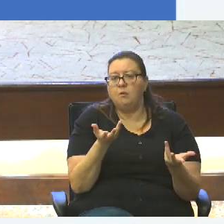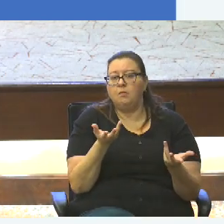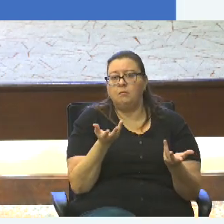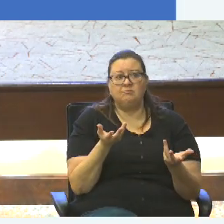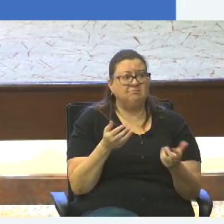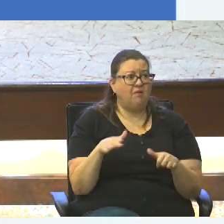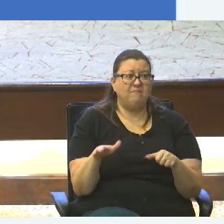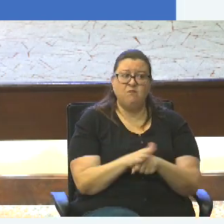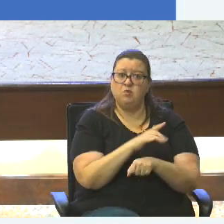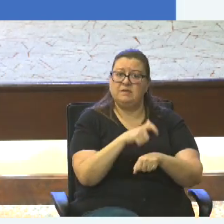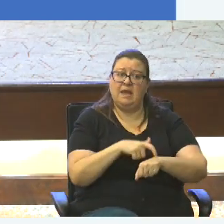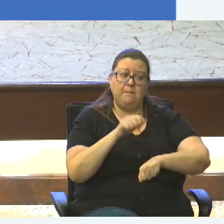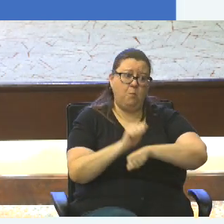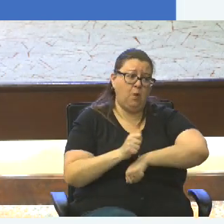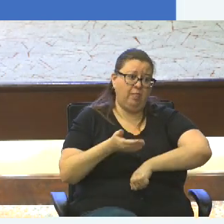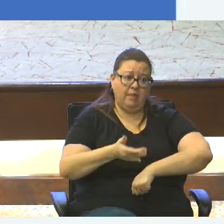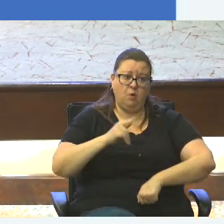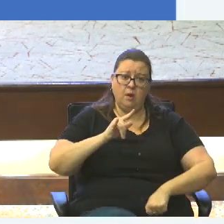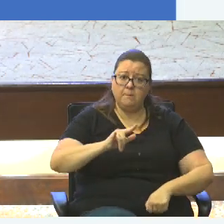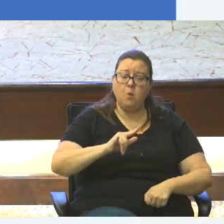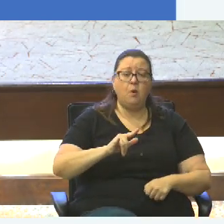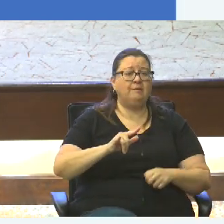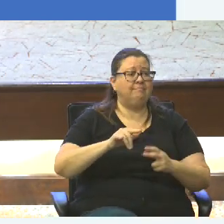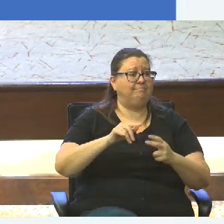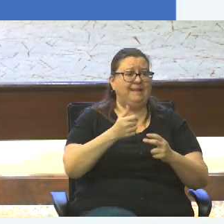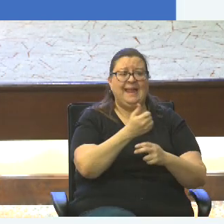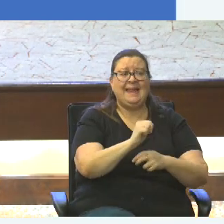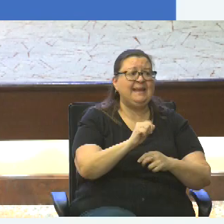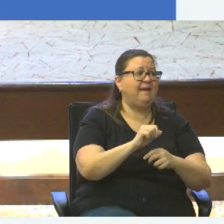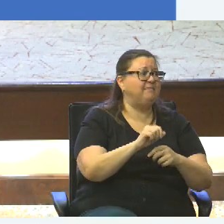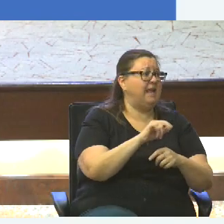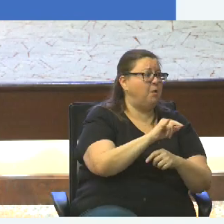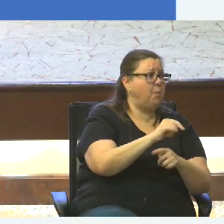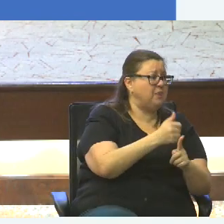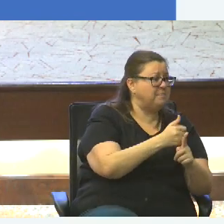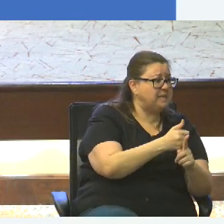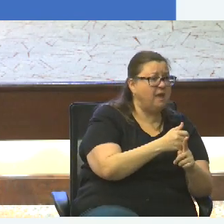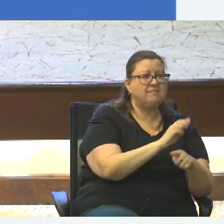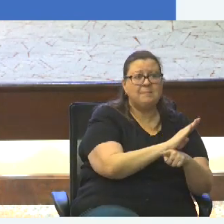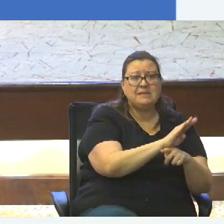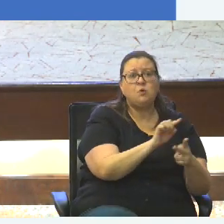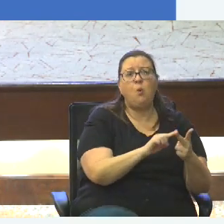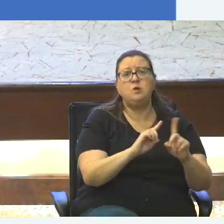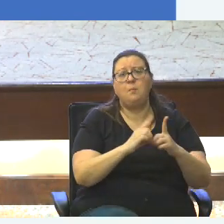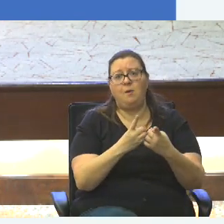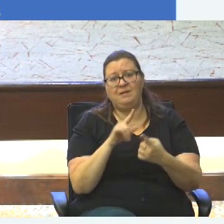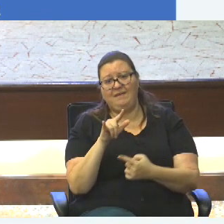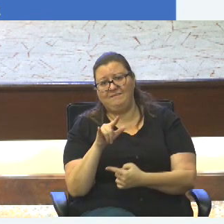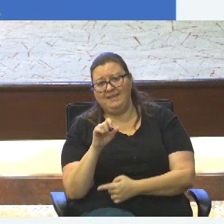living full-time at the airport at one of the commercial aviation businesses or with the Department of Aviation.